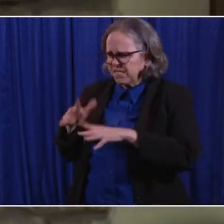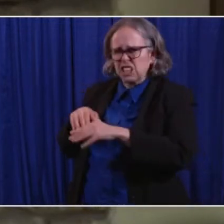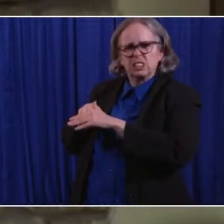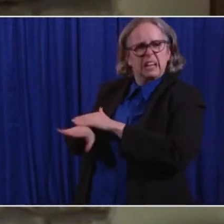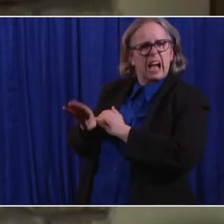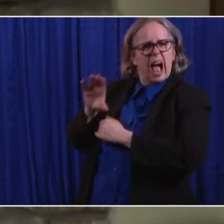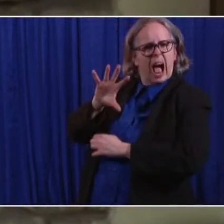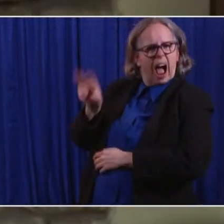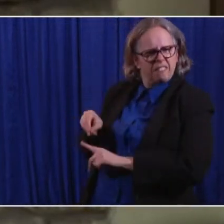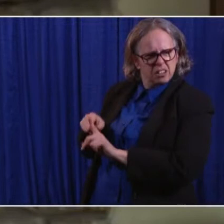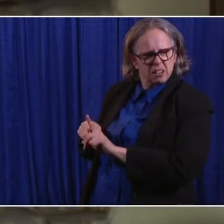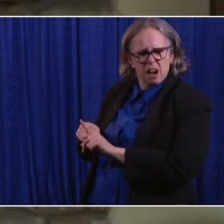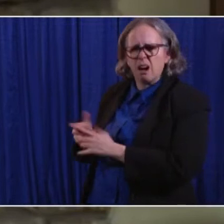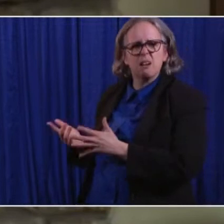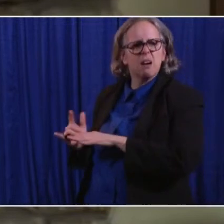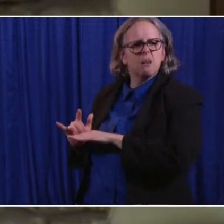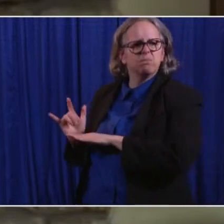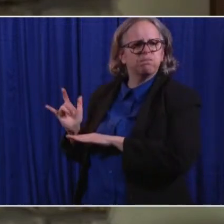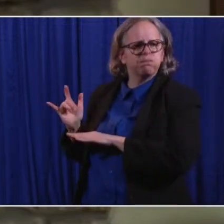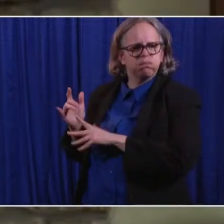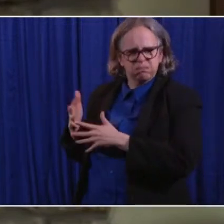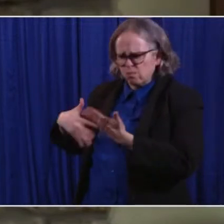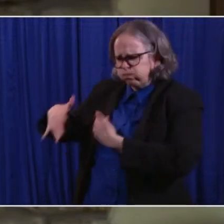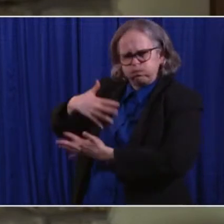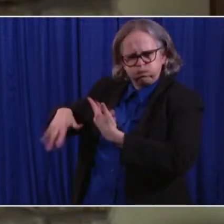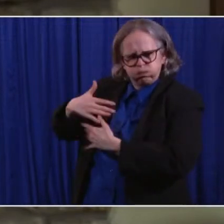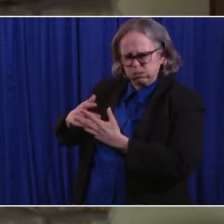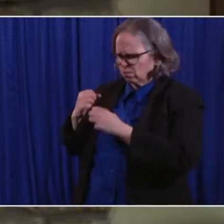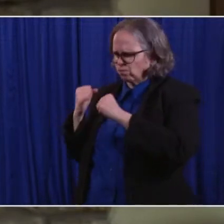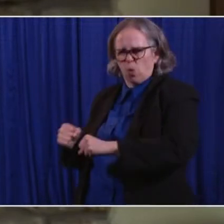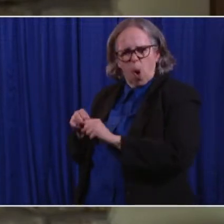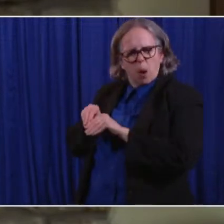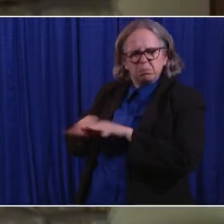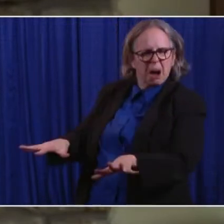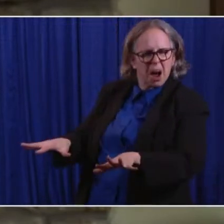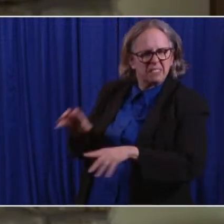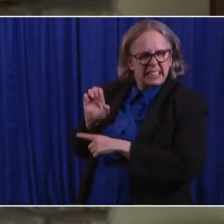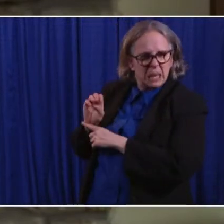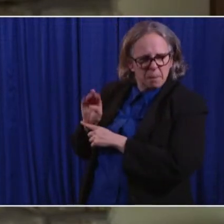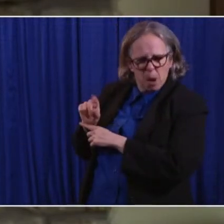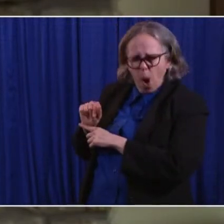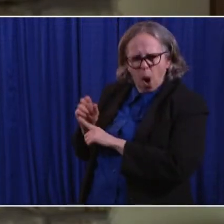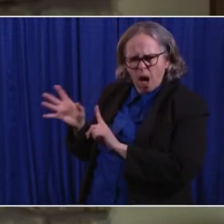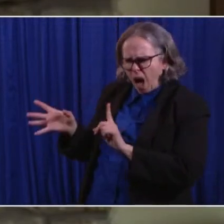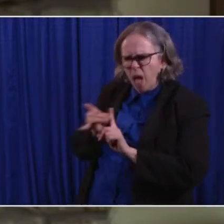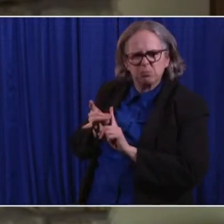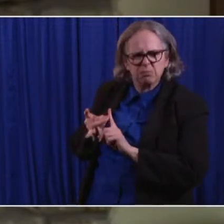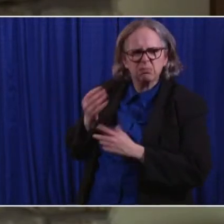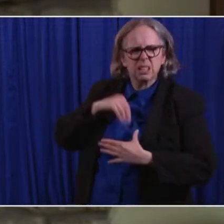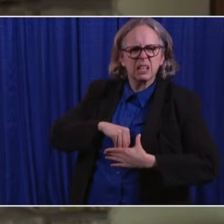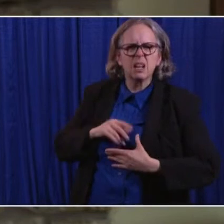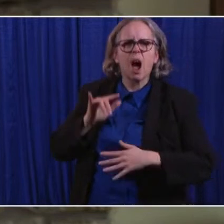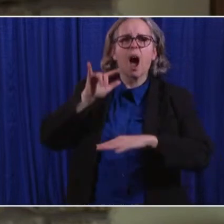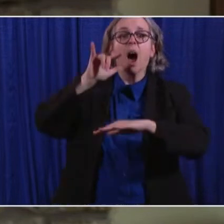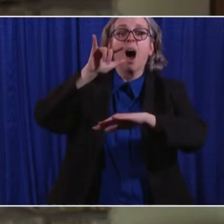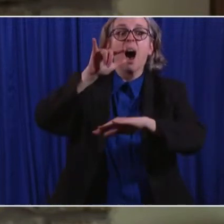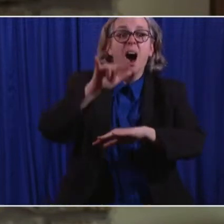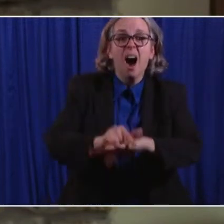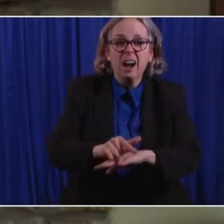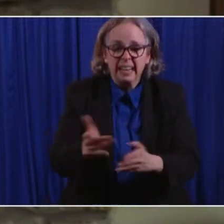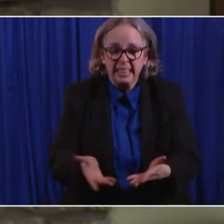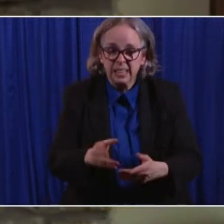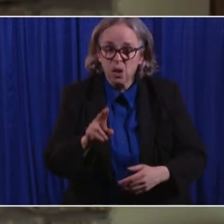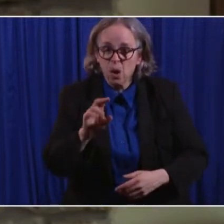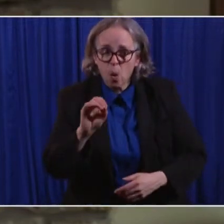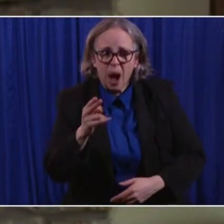they have come from the infected area of one of those countries. Do we really want that person